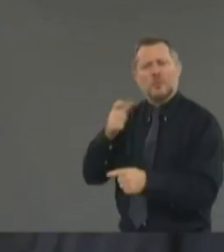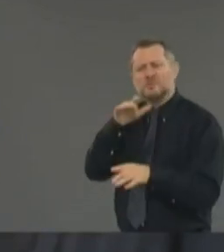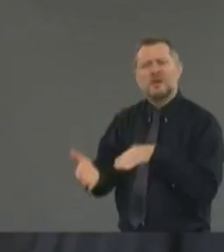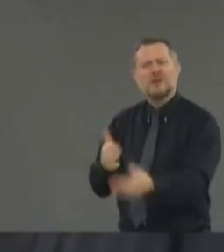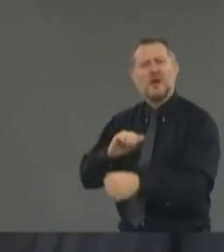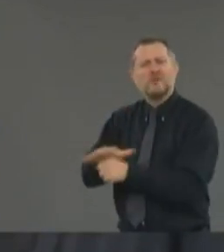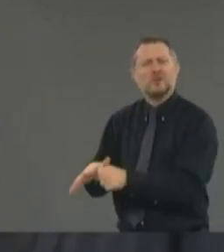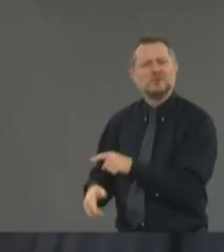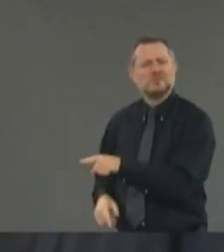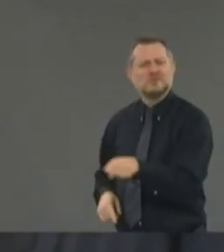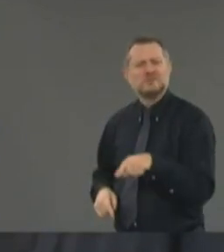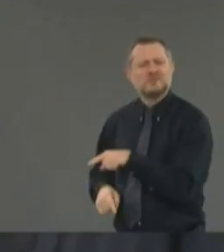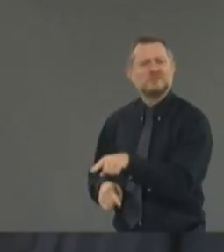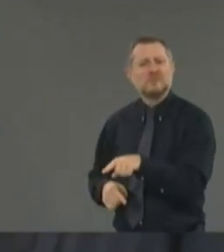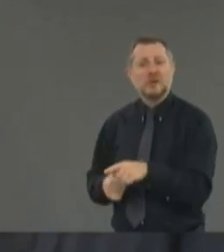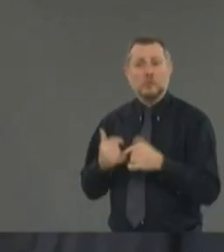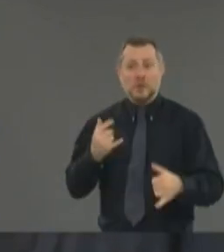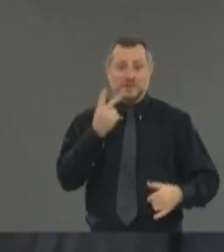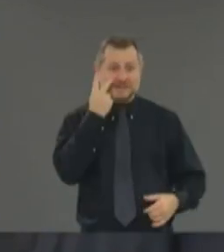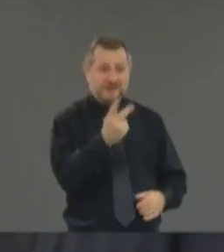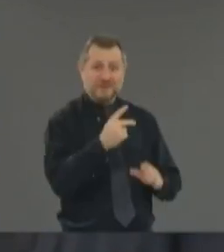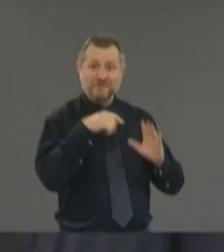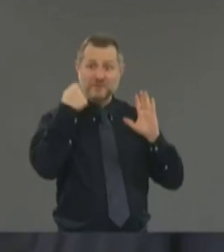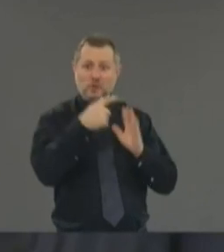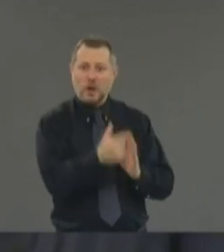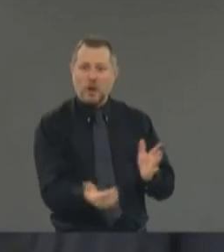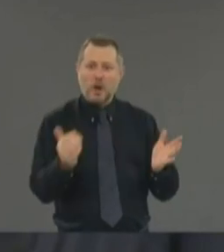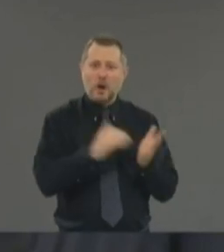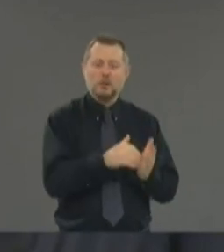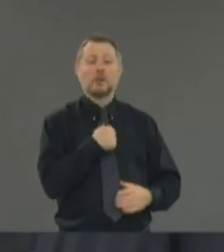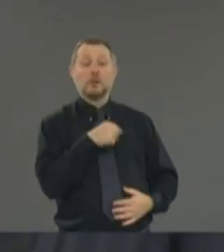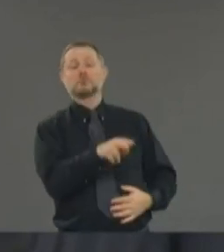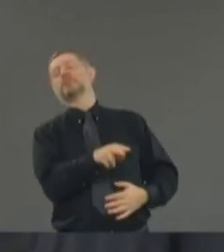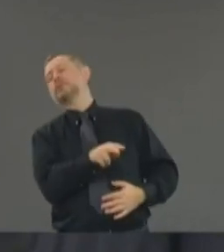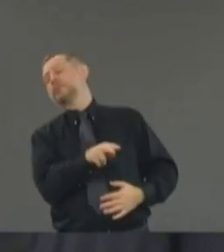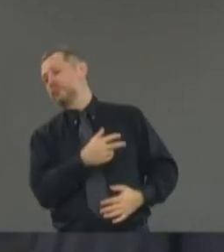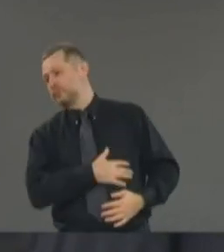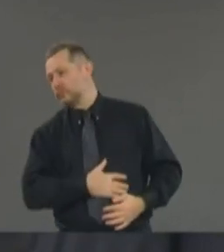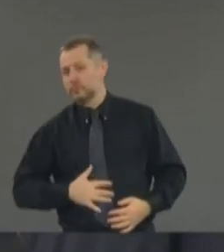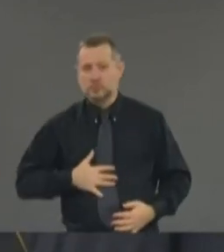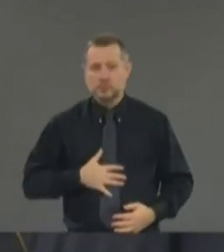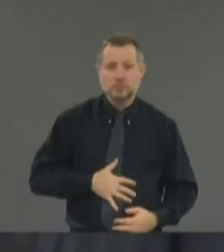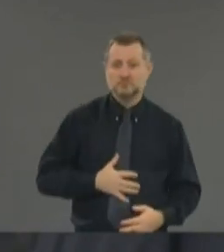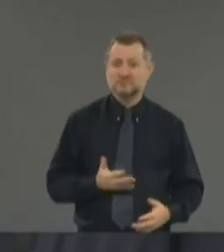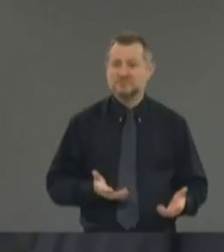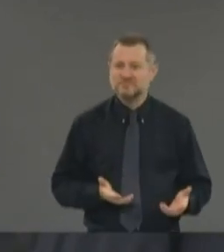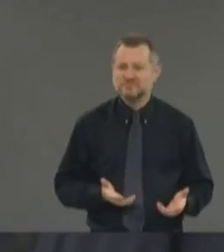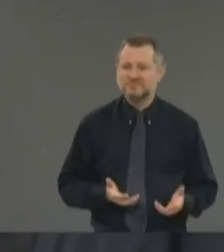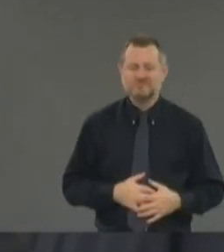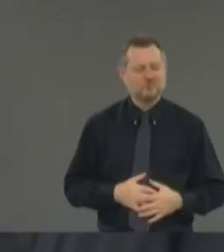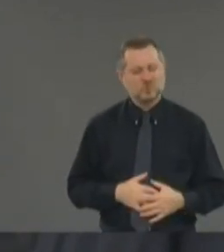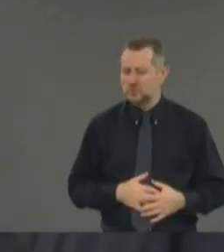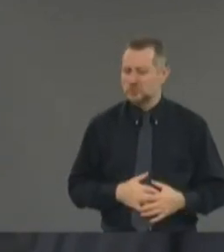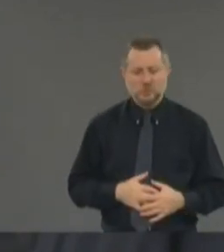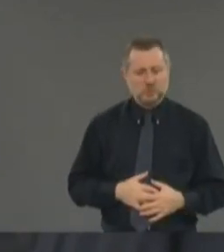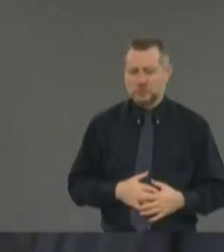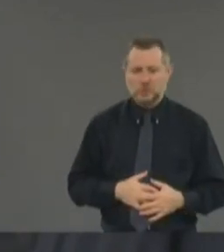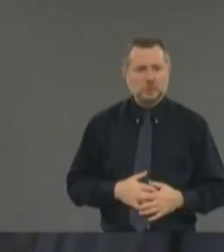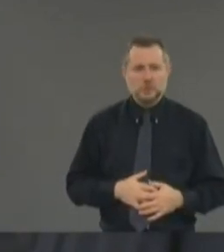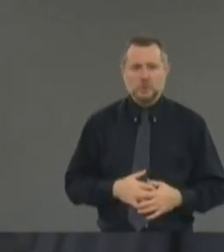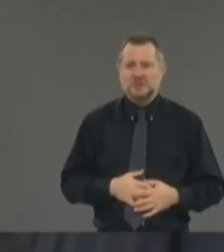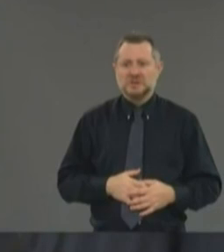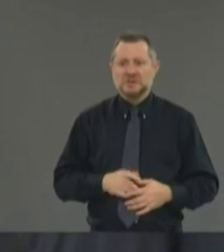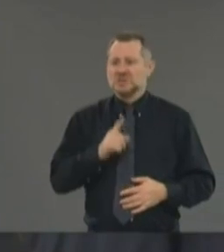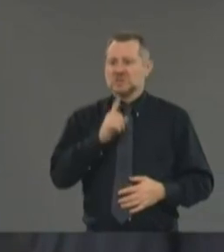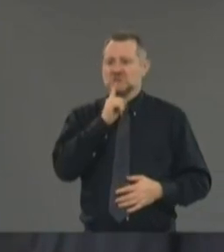And when I saw the video, I got sick to my stomach. Not to be overly graphic, but that is the answer to